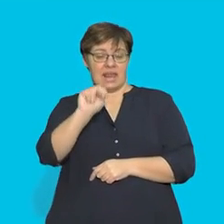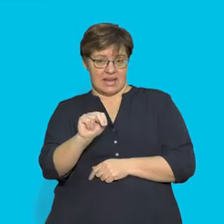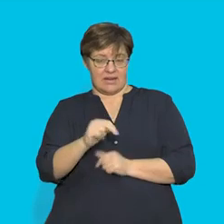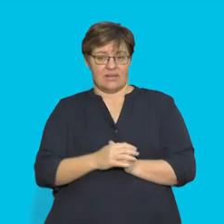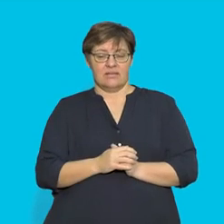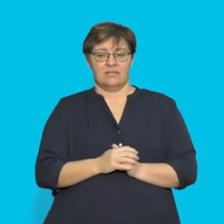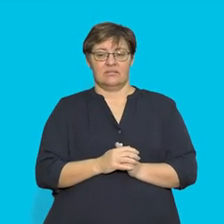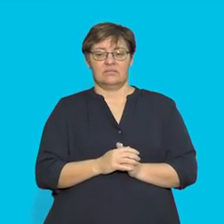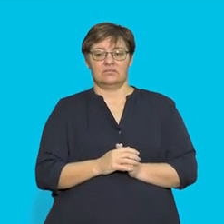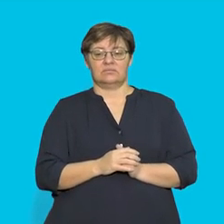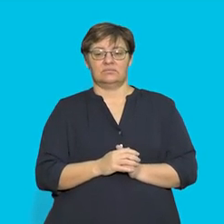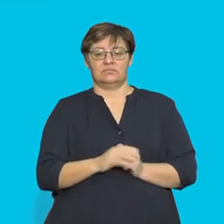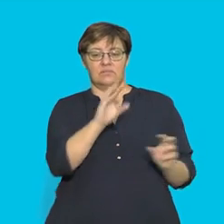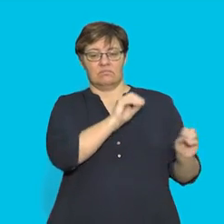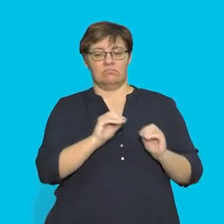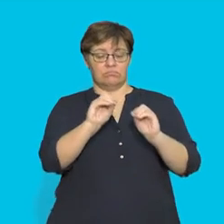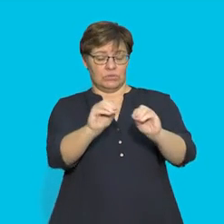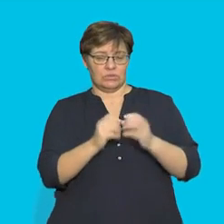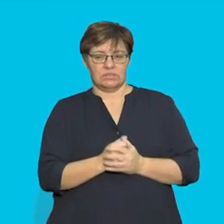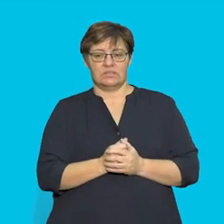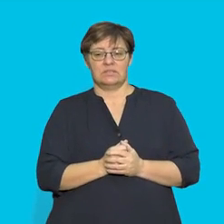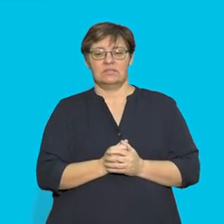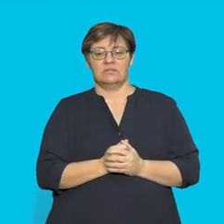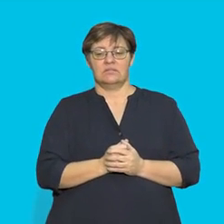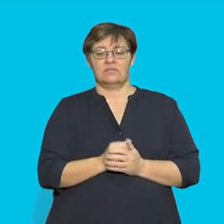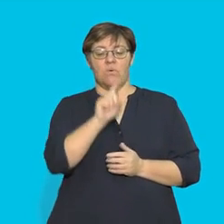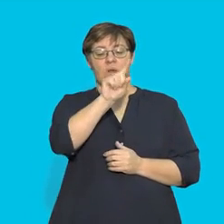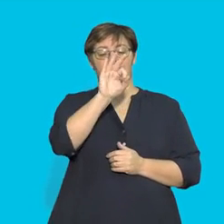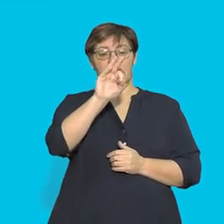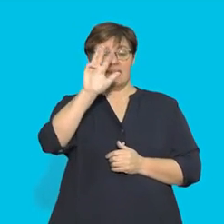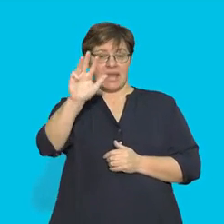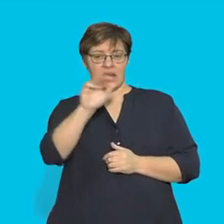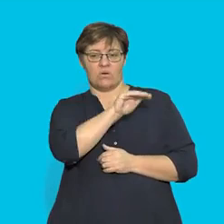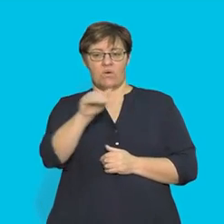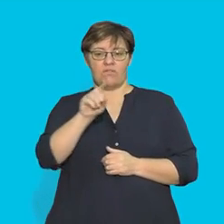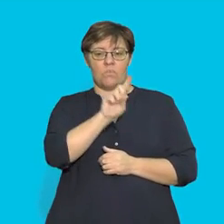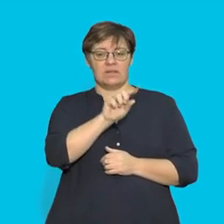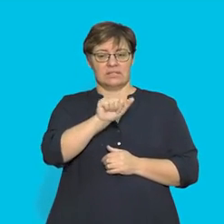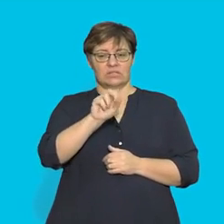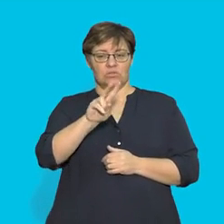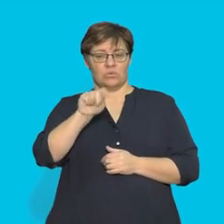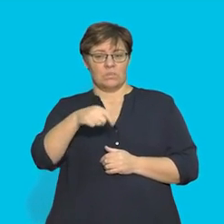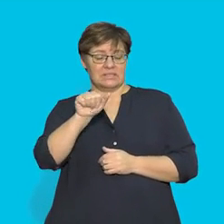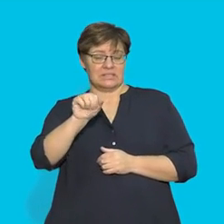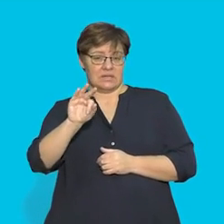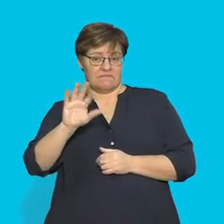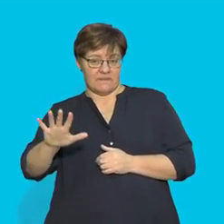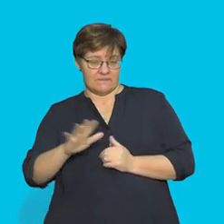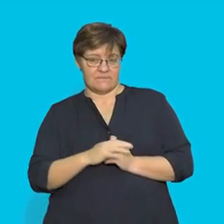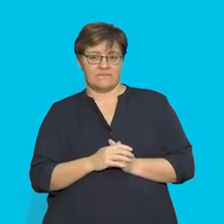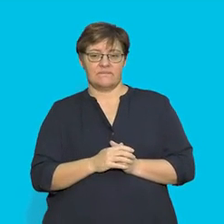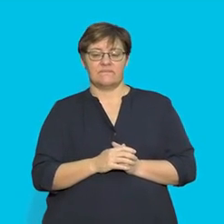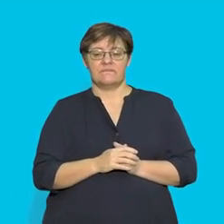mn over an, and we're just going to plonk those values in there that we found. So 139 over the adjacent that we